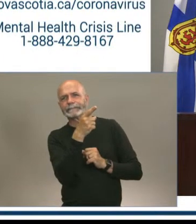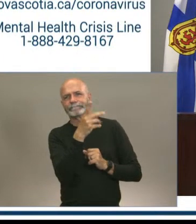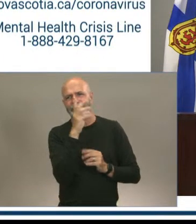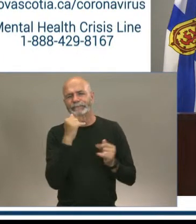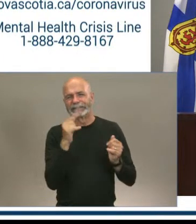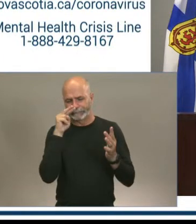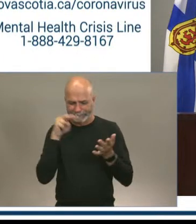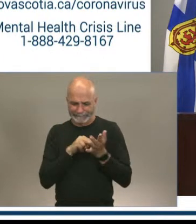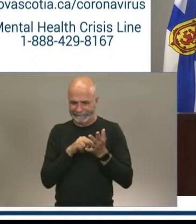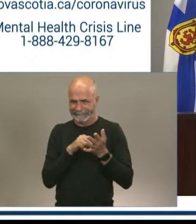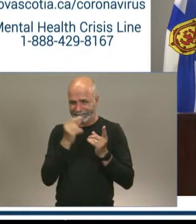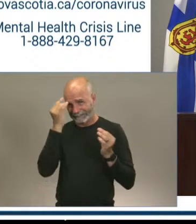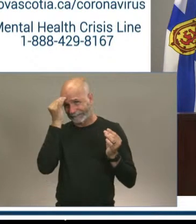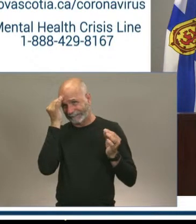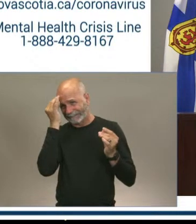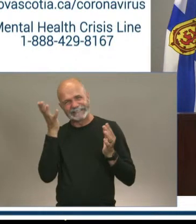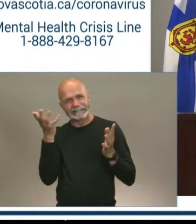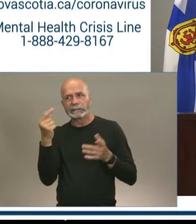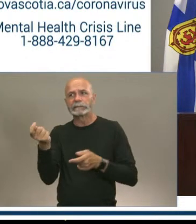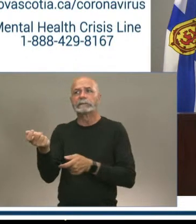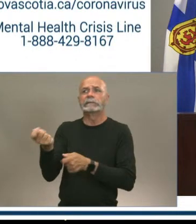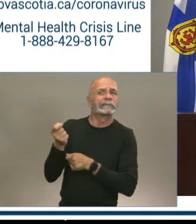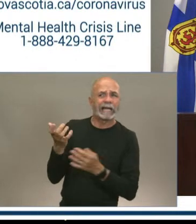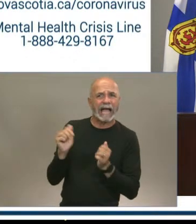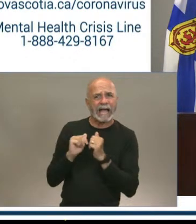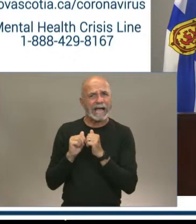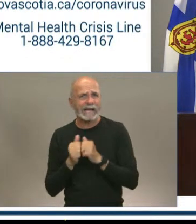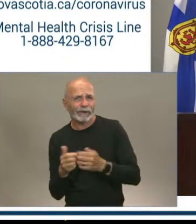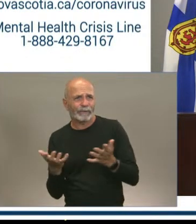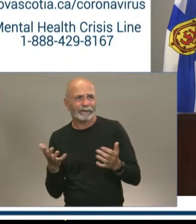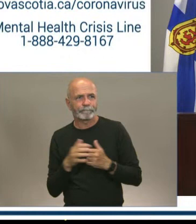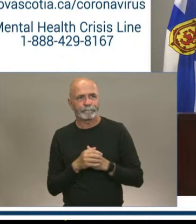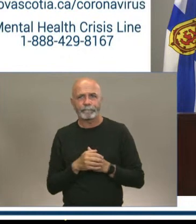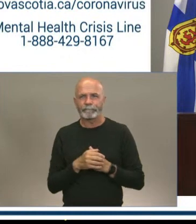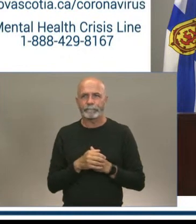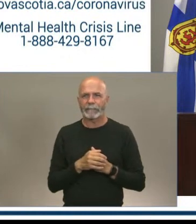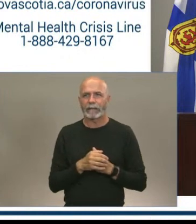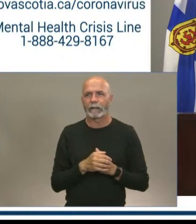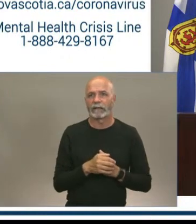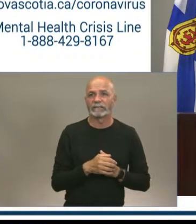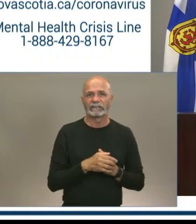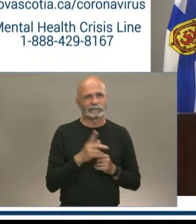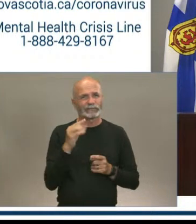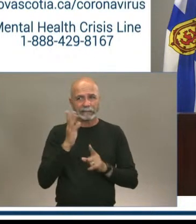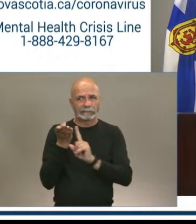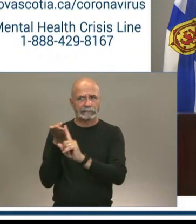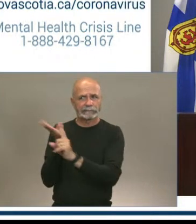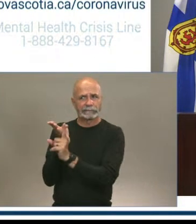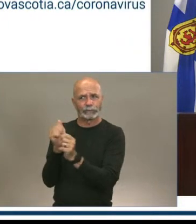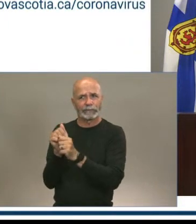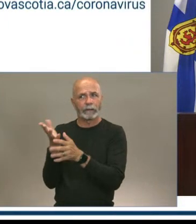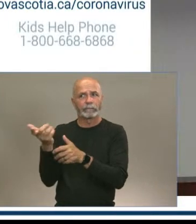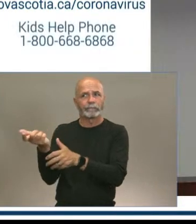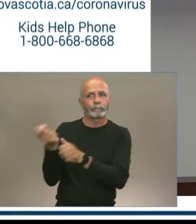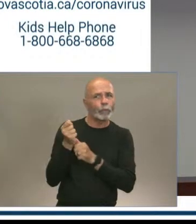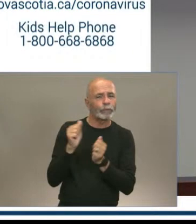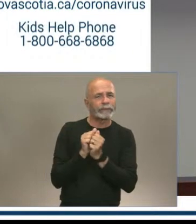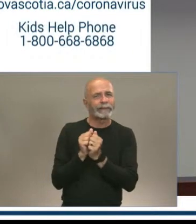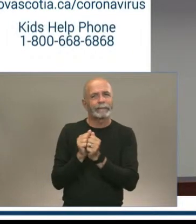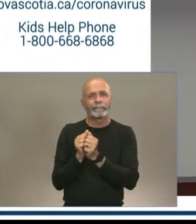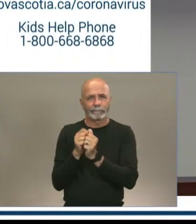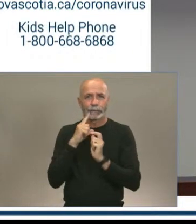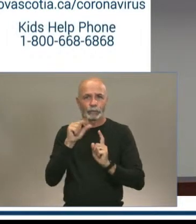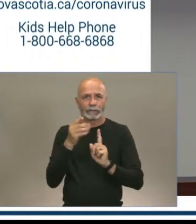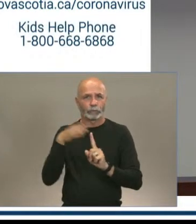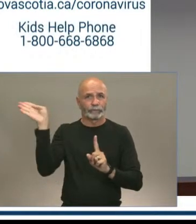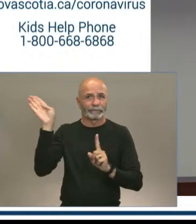that from the province to get these people on board to get that vaccine uptake? Well, it's looking in the 20 to